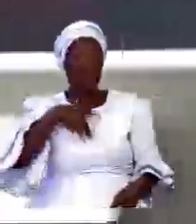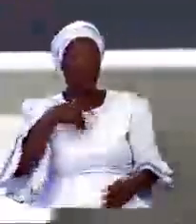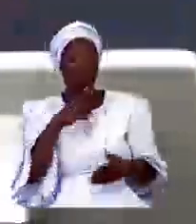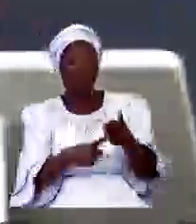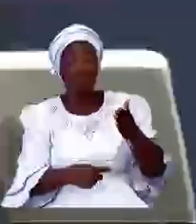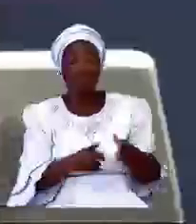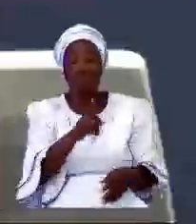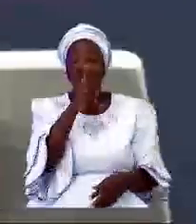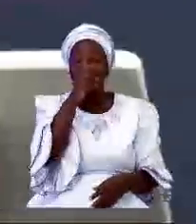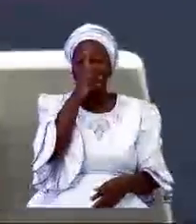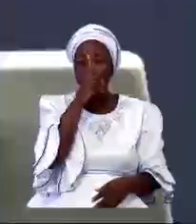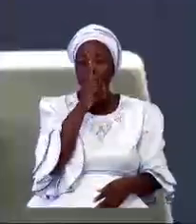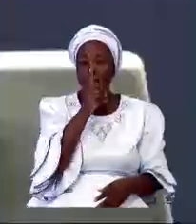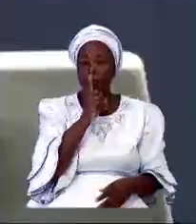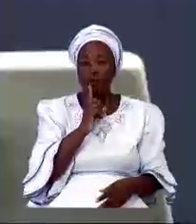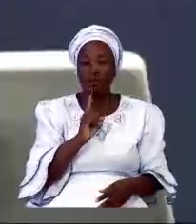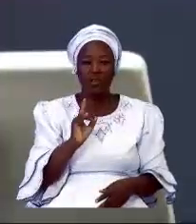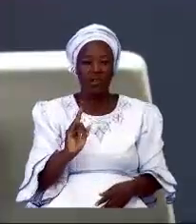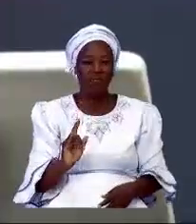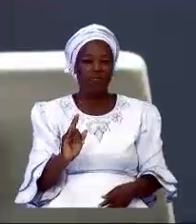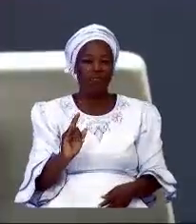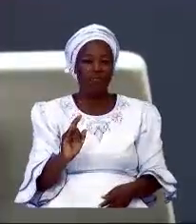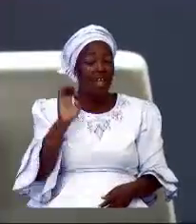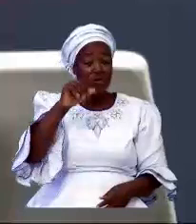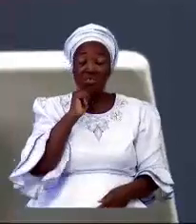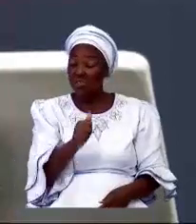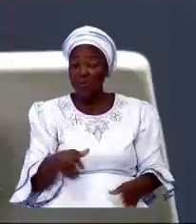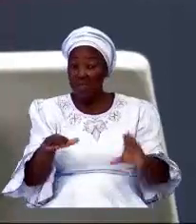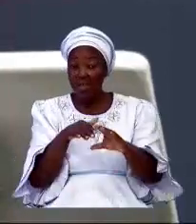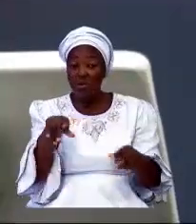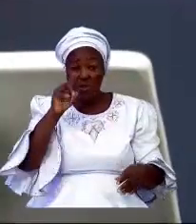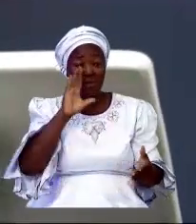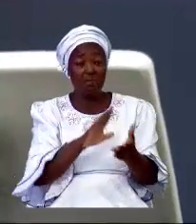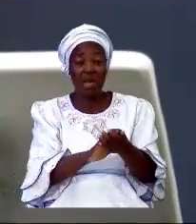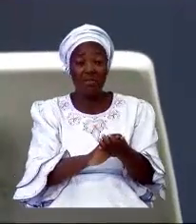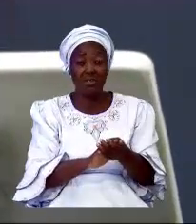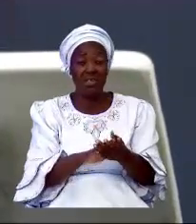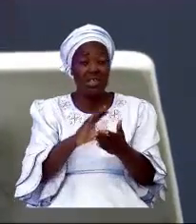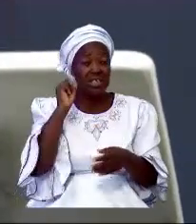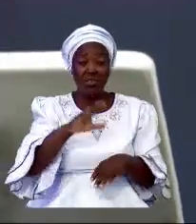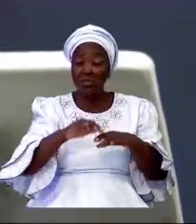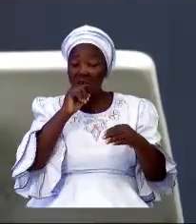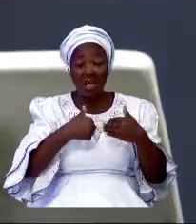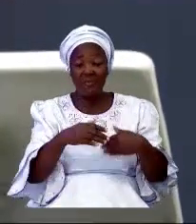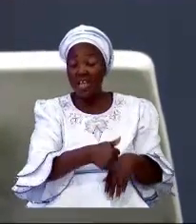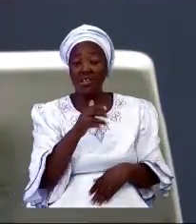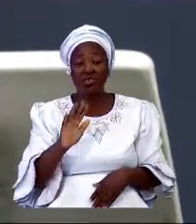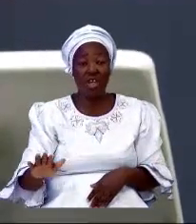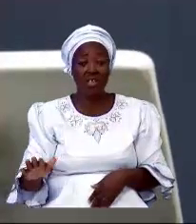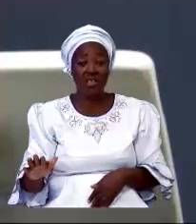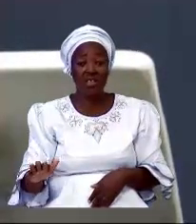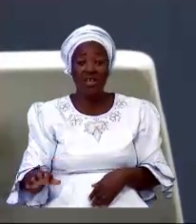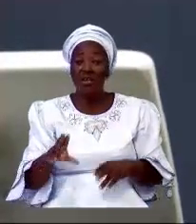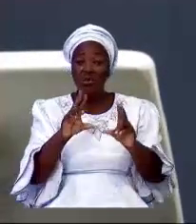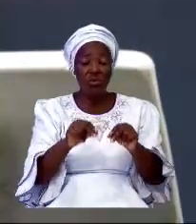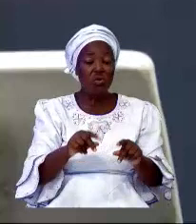felt lonely. You know, he wasn't married. He didn't have any children. He didn't have